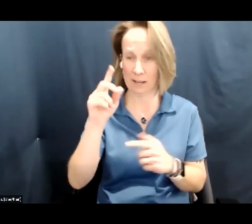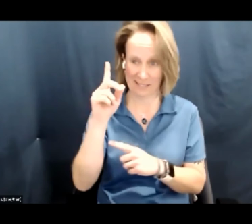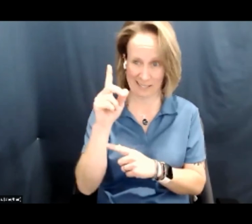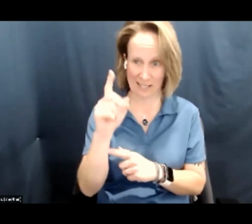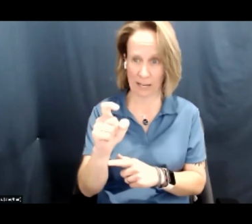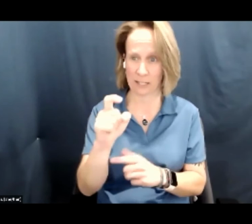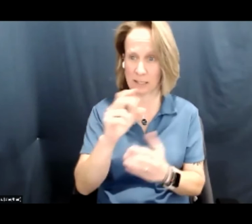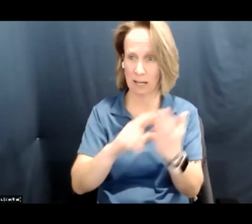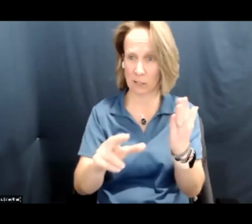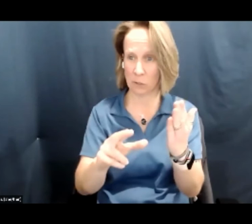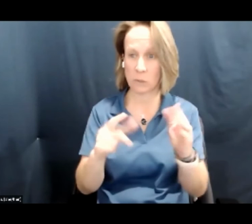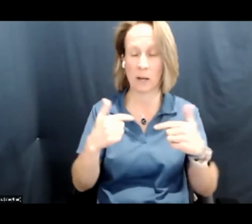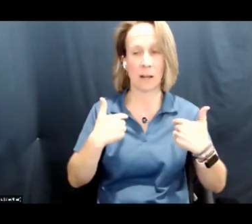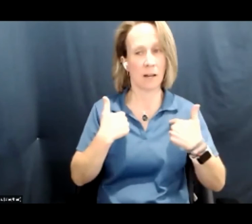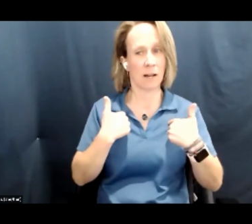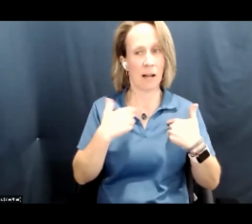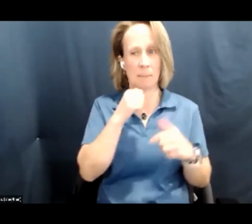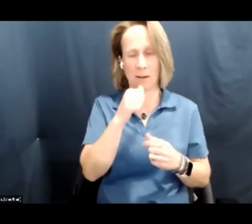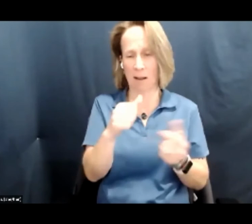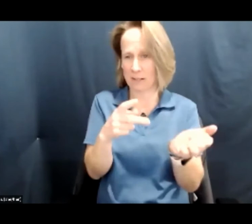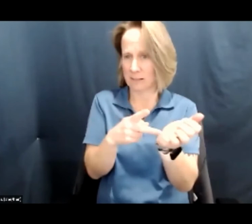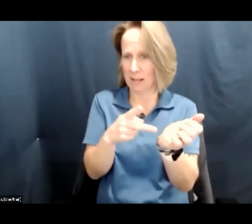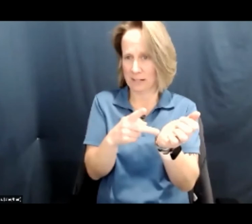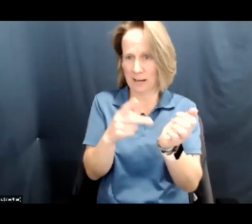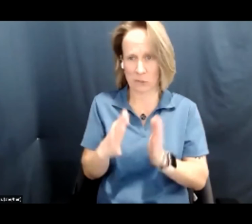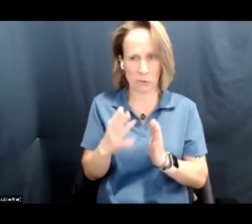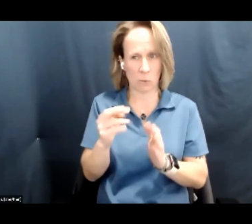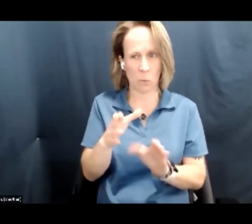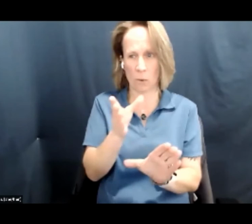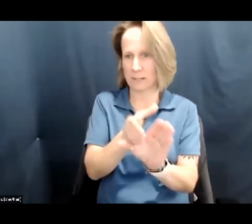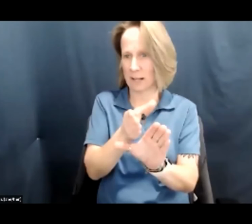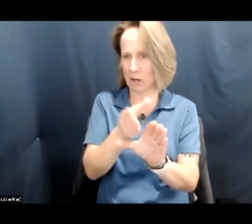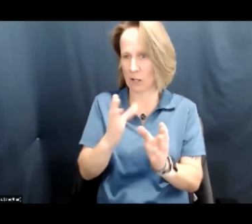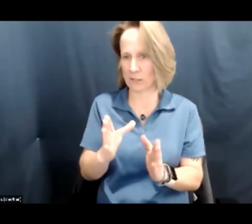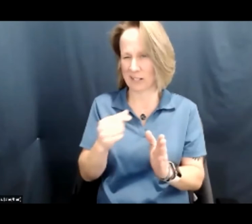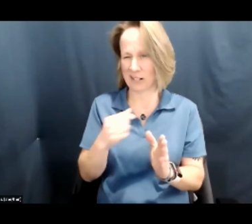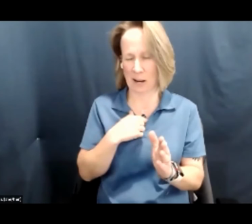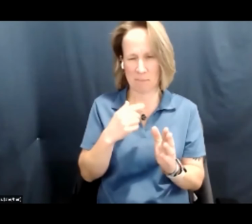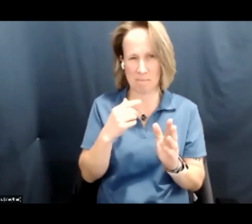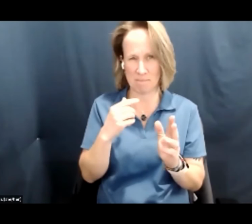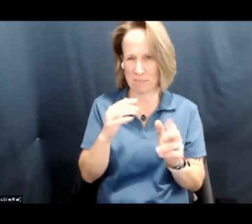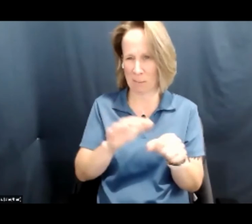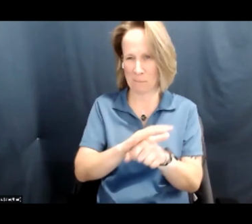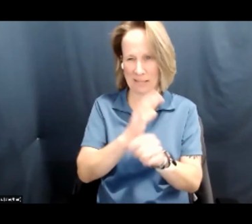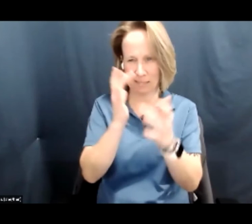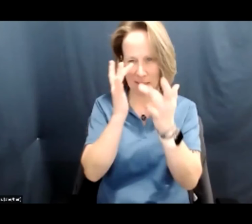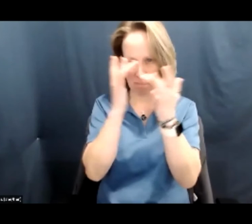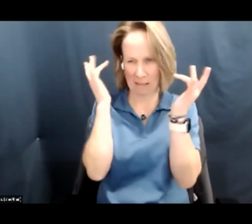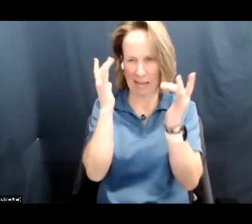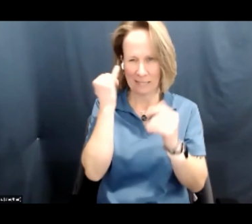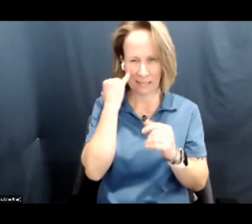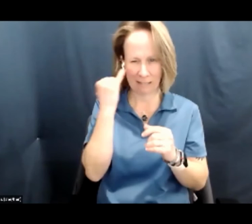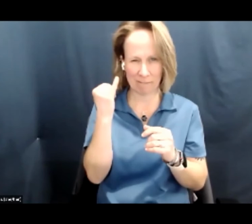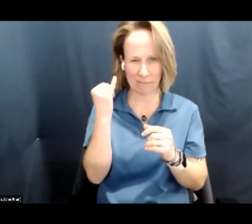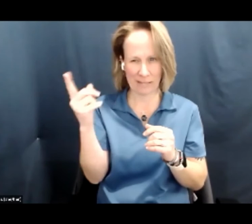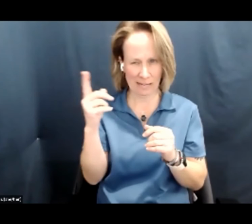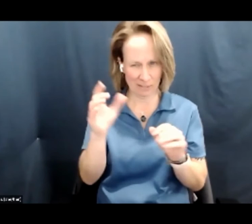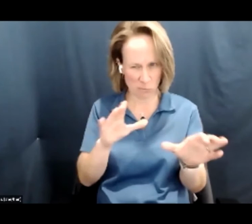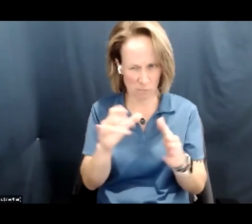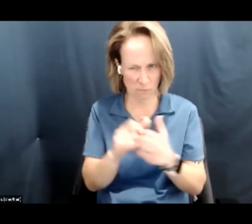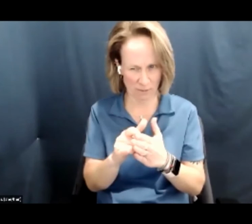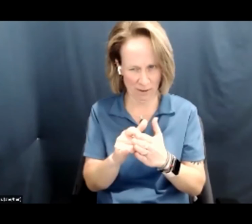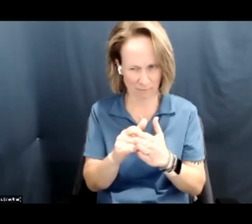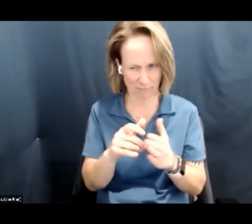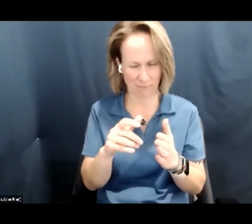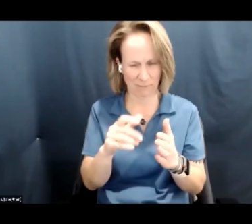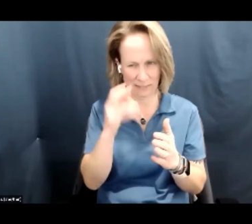I'm not a psychiatrist or psychologist, and I'm completely blanking on if this is something that can be diagnosed. I know there's a lot